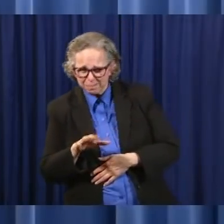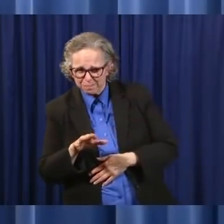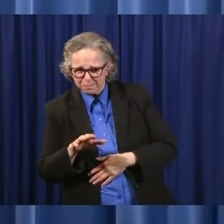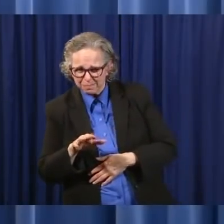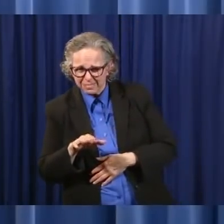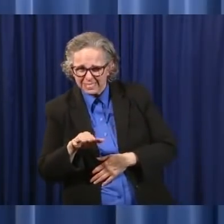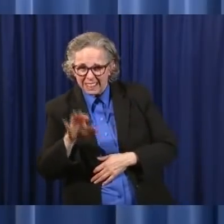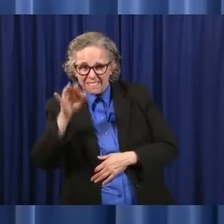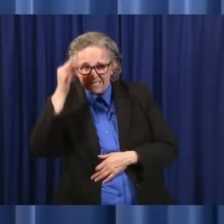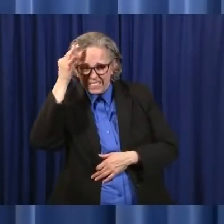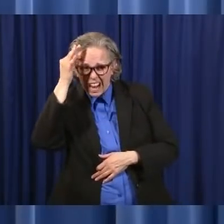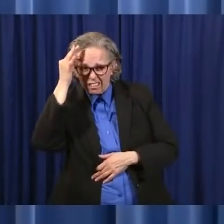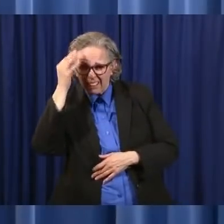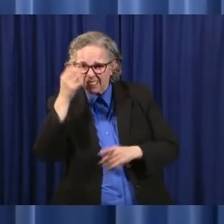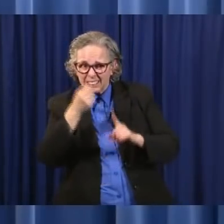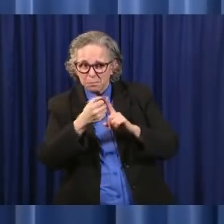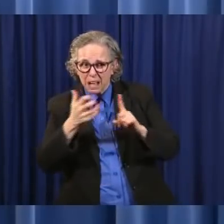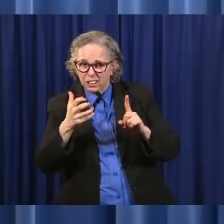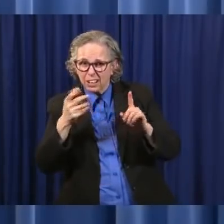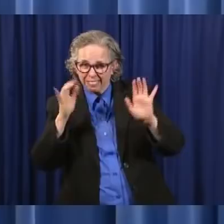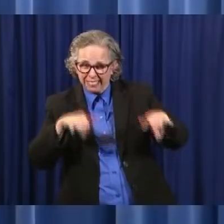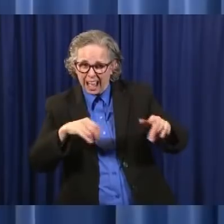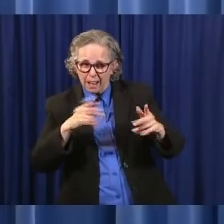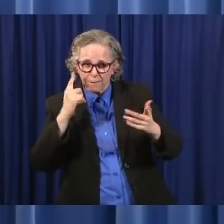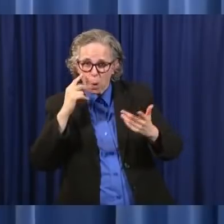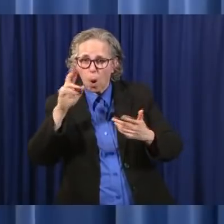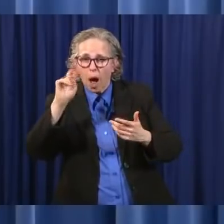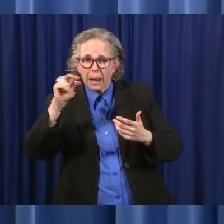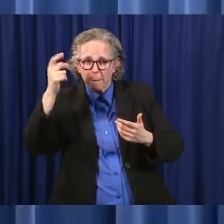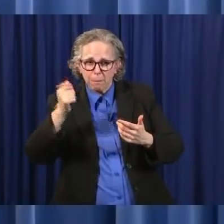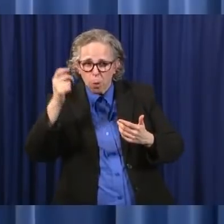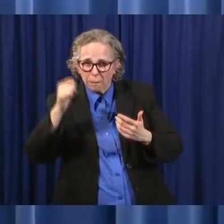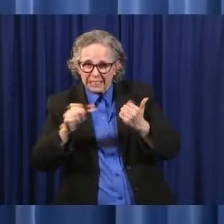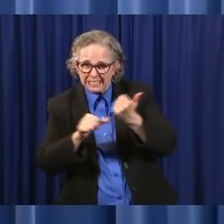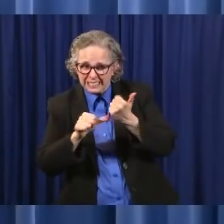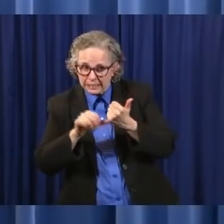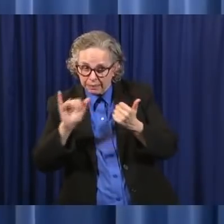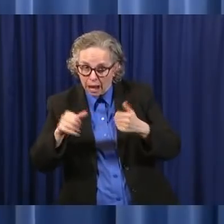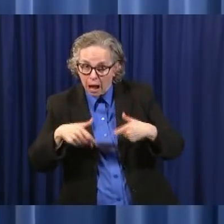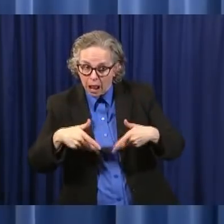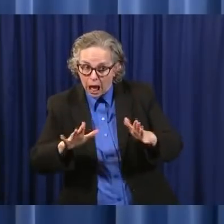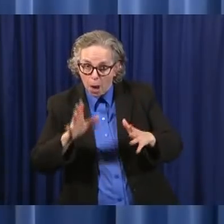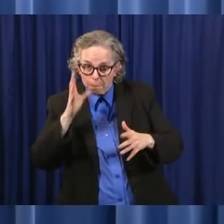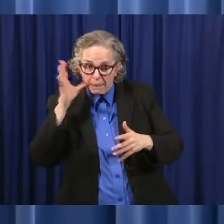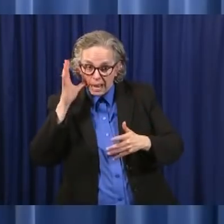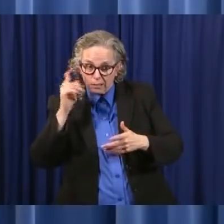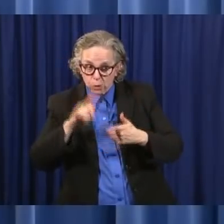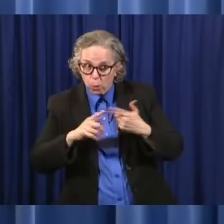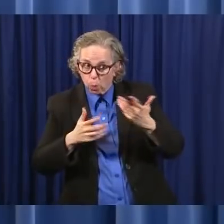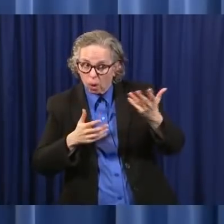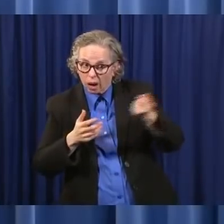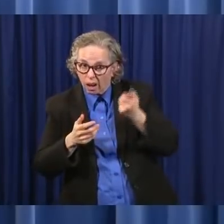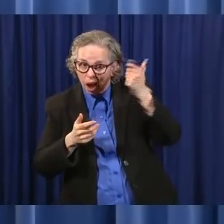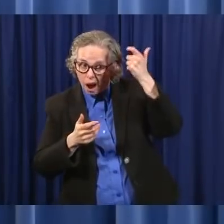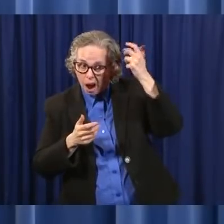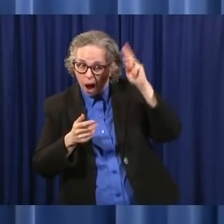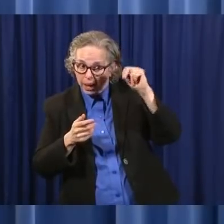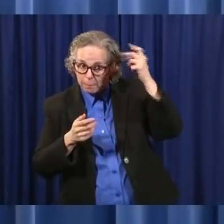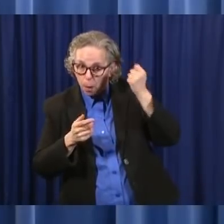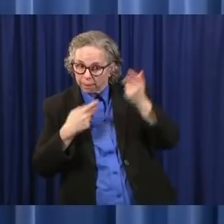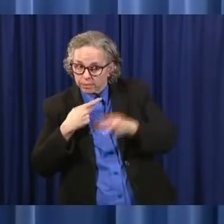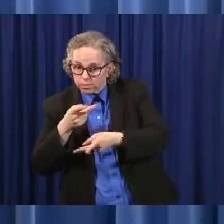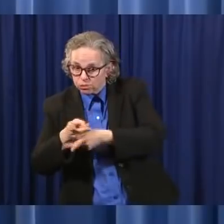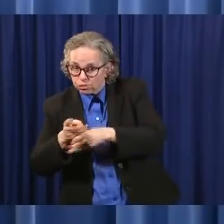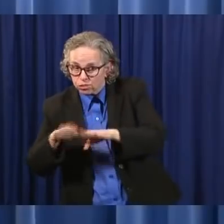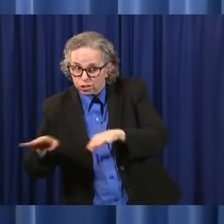pandemic unemployment assistance allowed parents to collect that unemployment if they are caring for children whose schools have closed from COVID-19. Do you